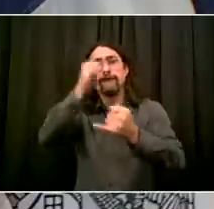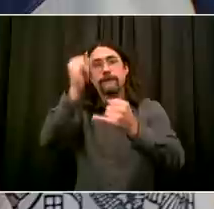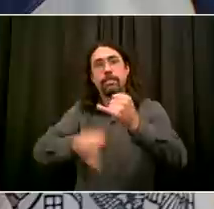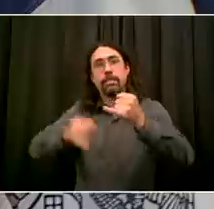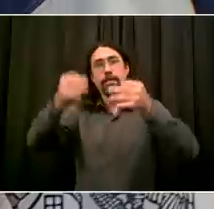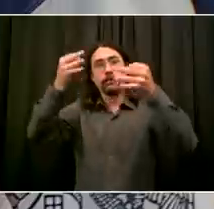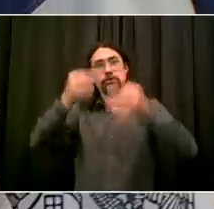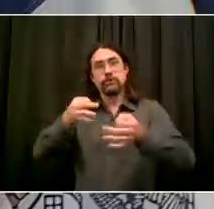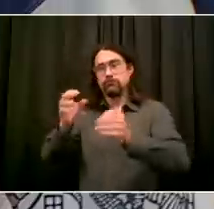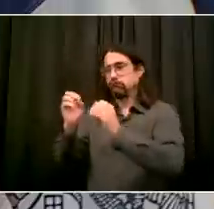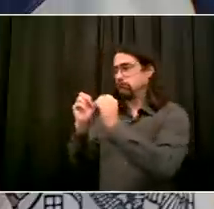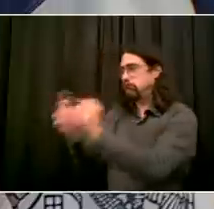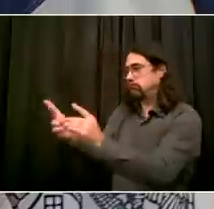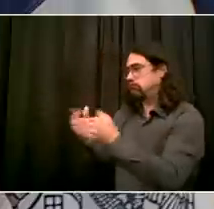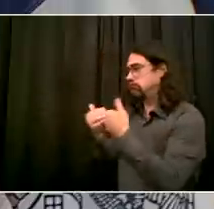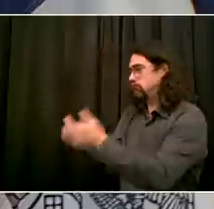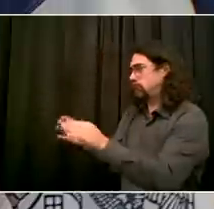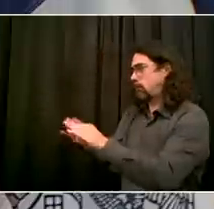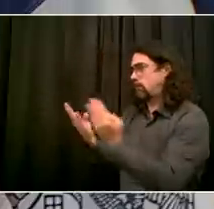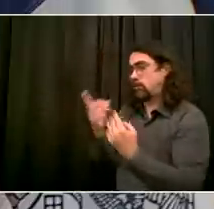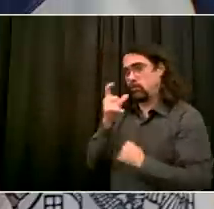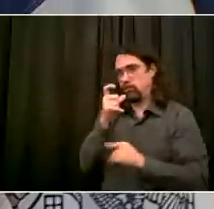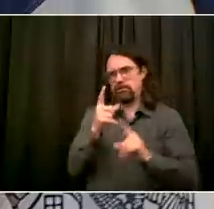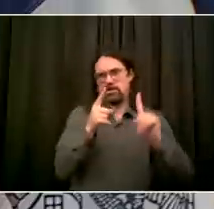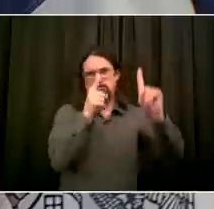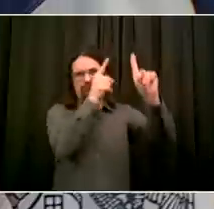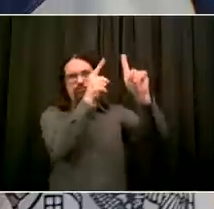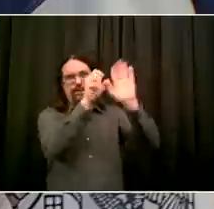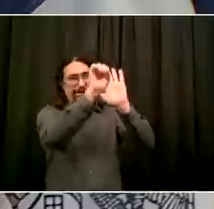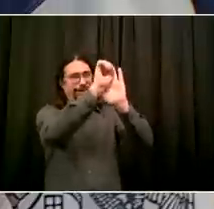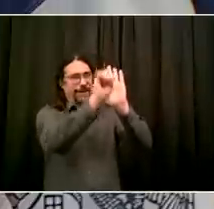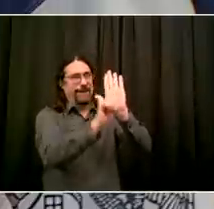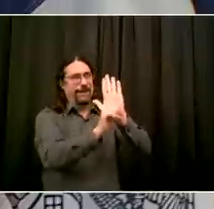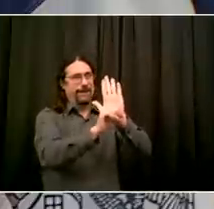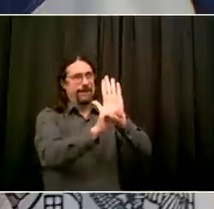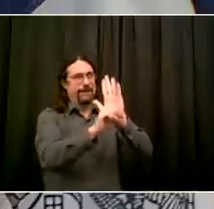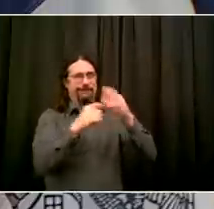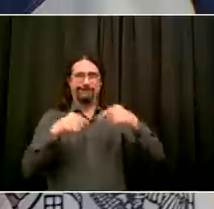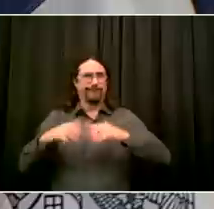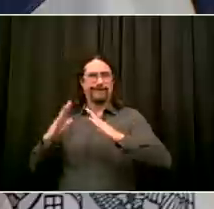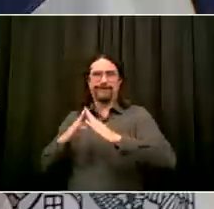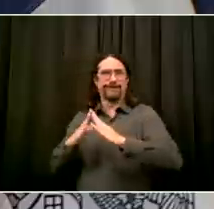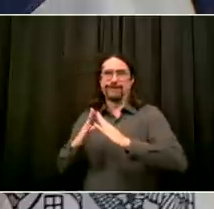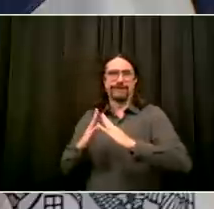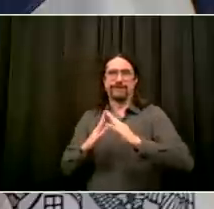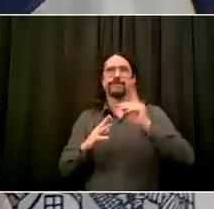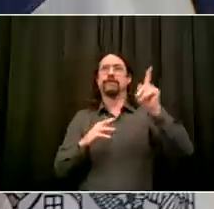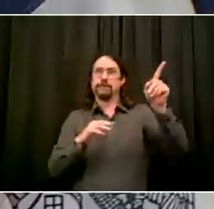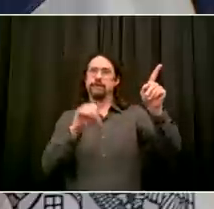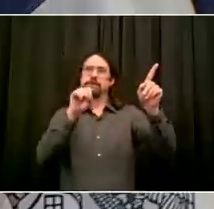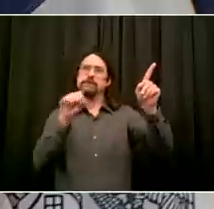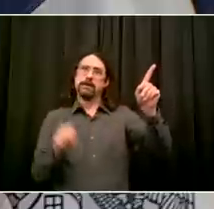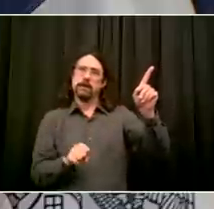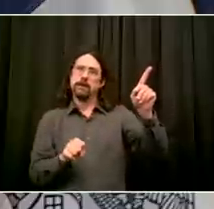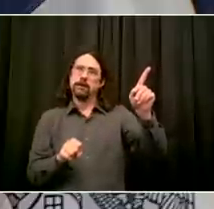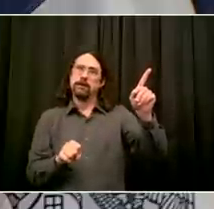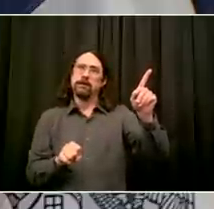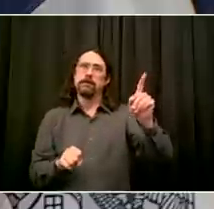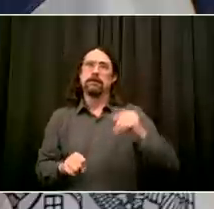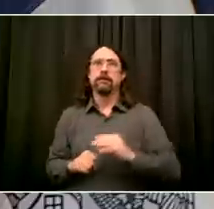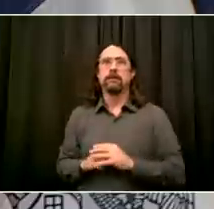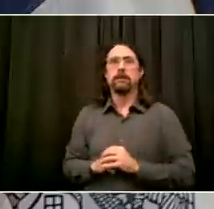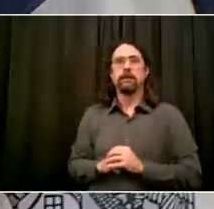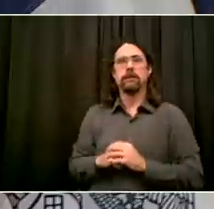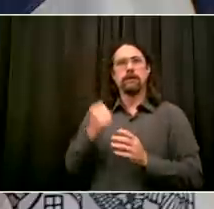4 weeks, where if you can't meet that first standard, second standard is go 4 weeks. If by the last day, the 28th day,